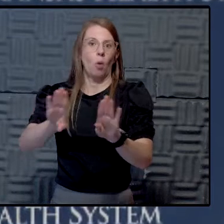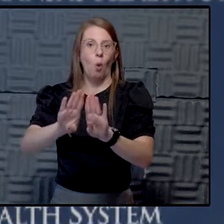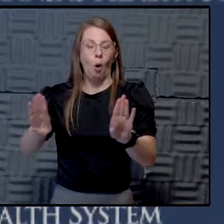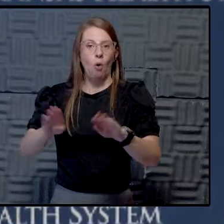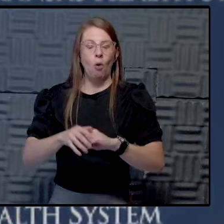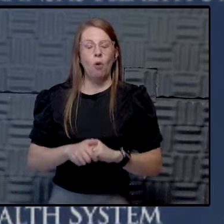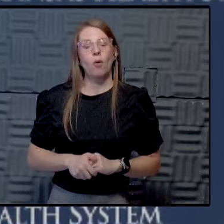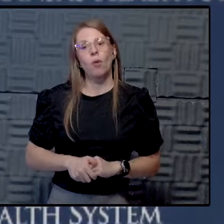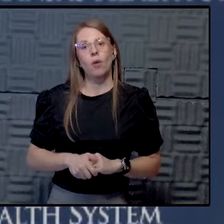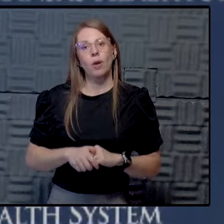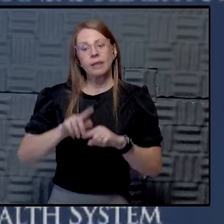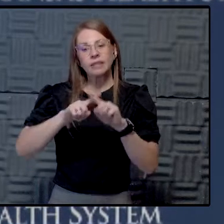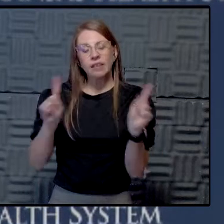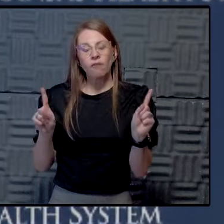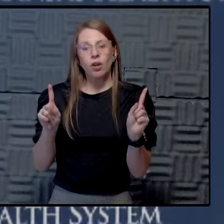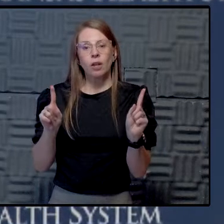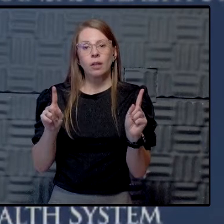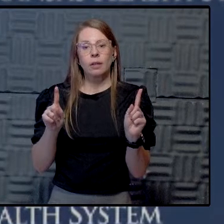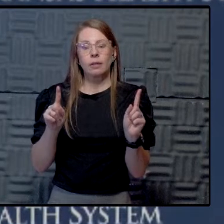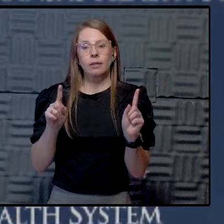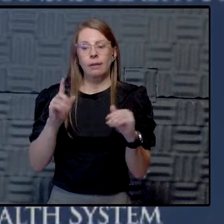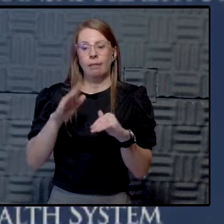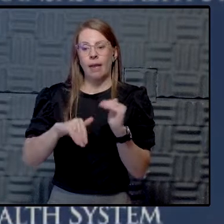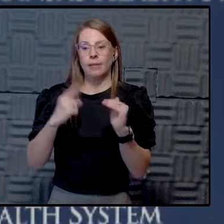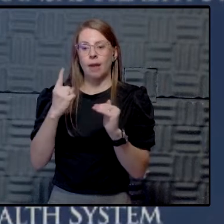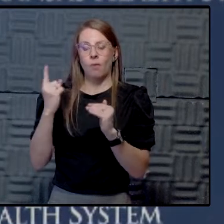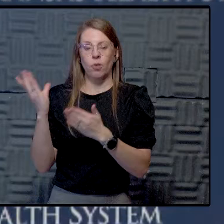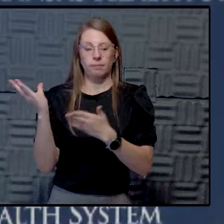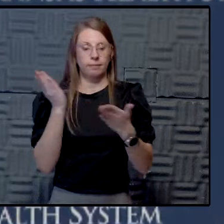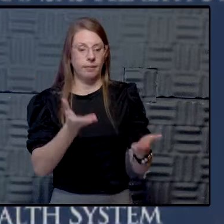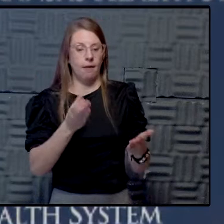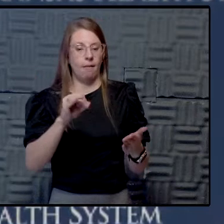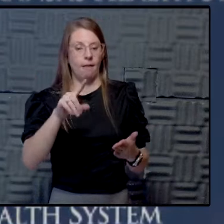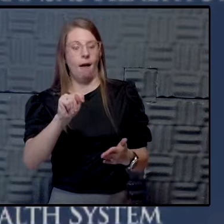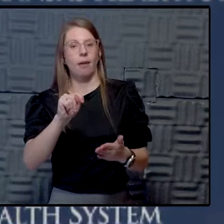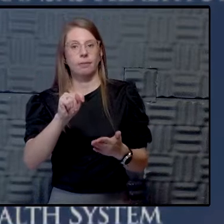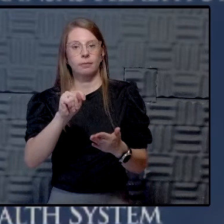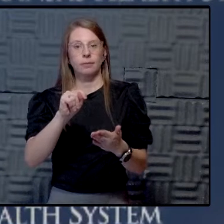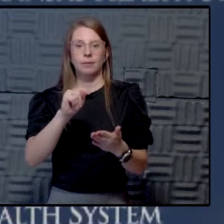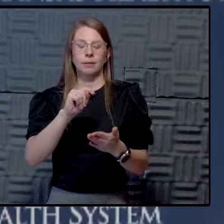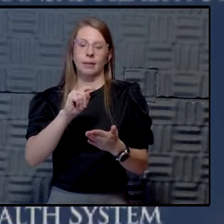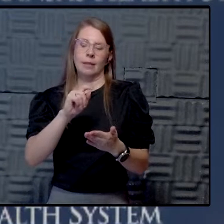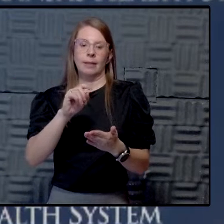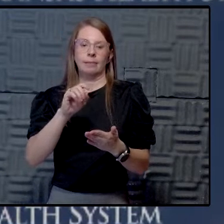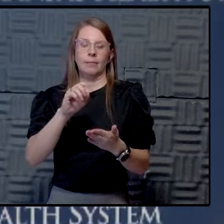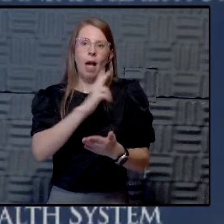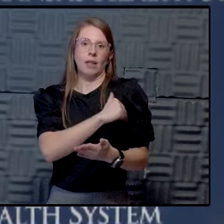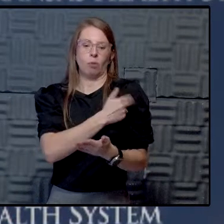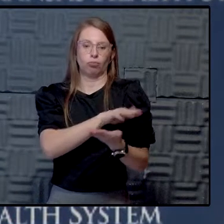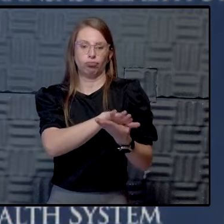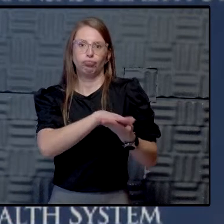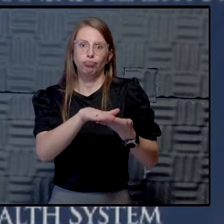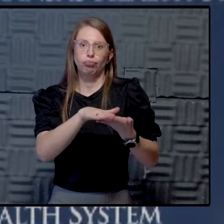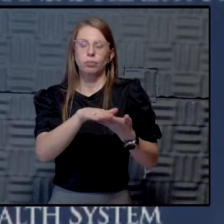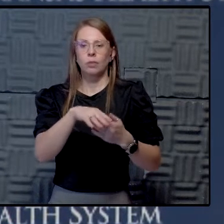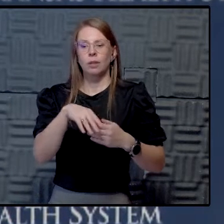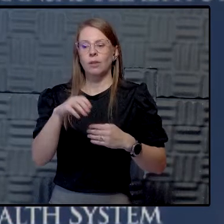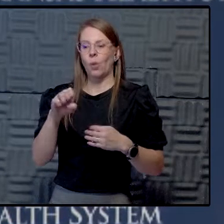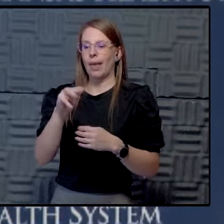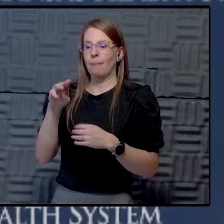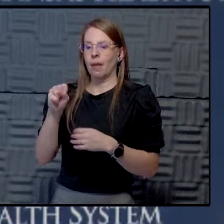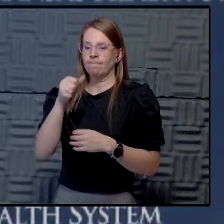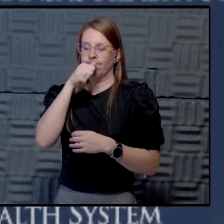thing than having someone delivered on a cot to the sterileness of the hospital, if you will. So EMS has long suffered